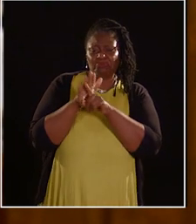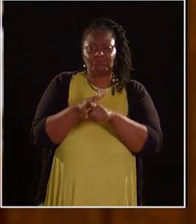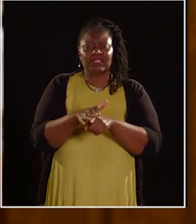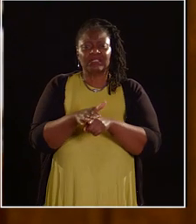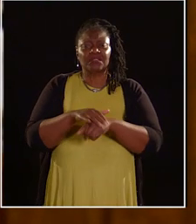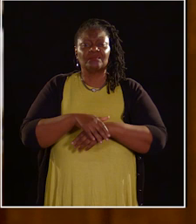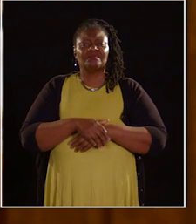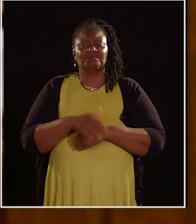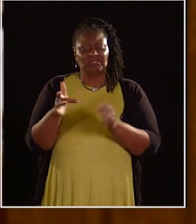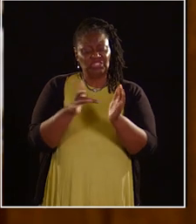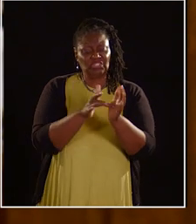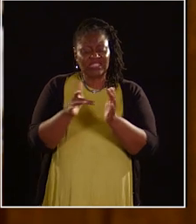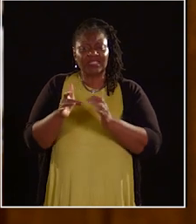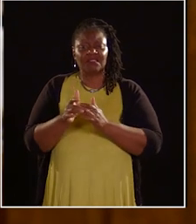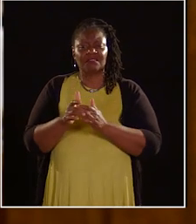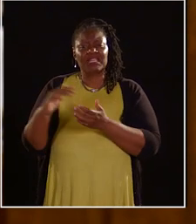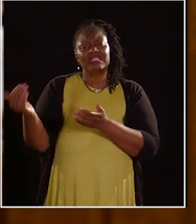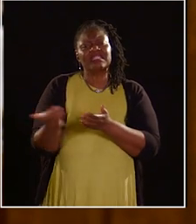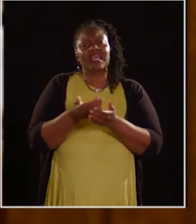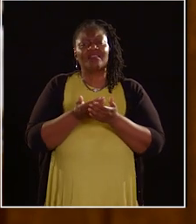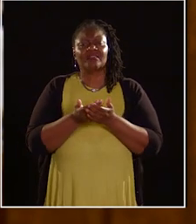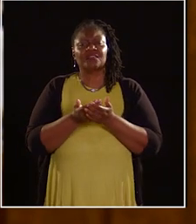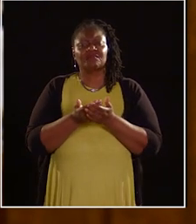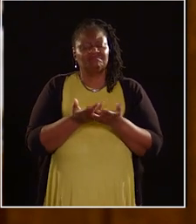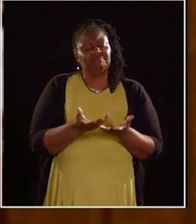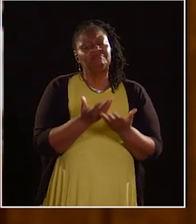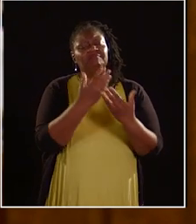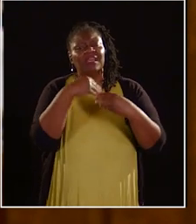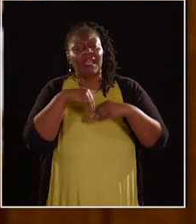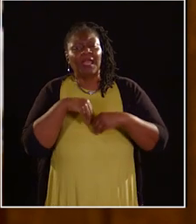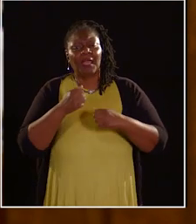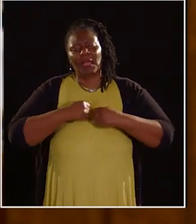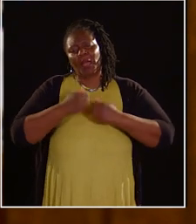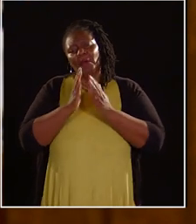Jesus, Saviour, hear our prayer.